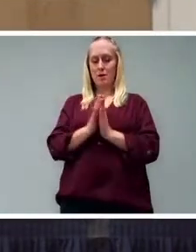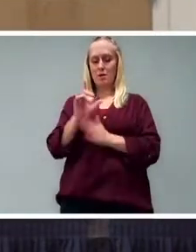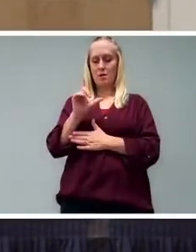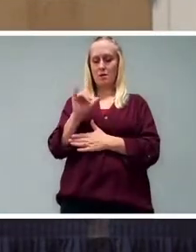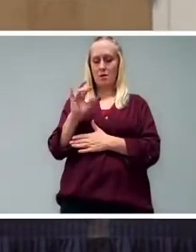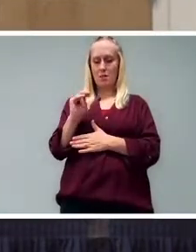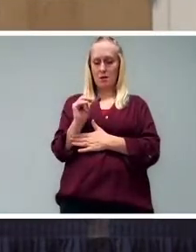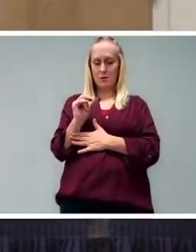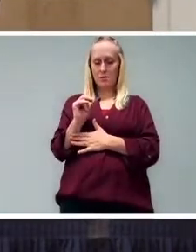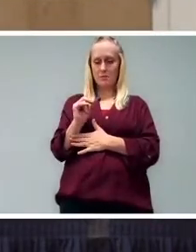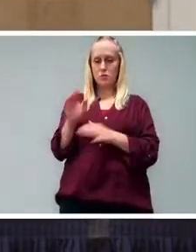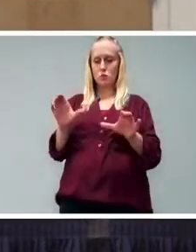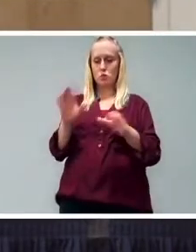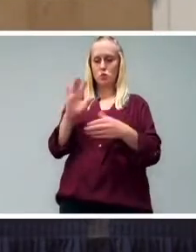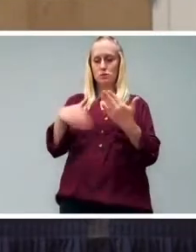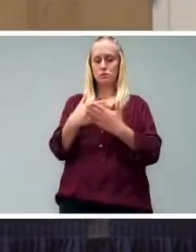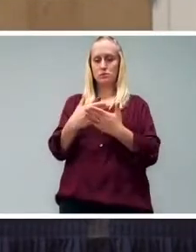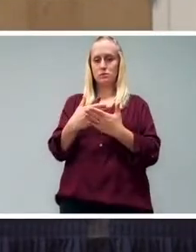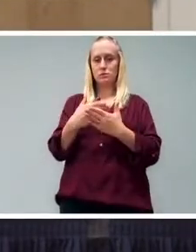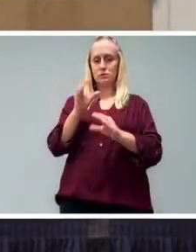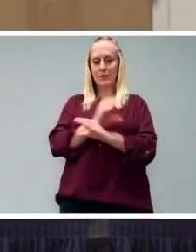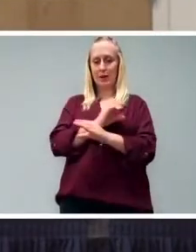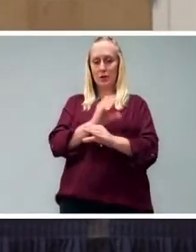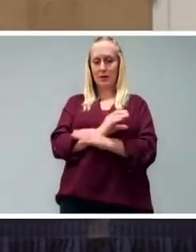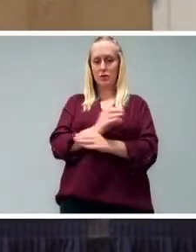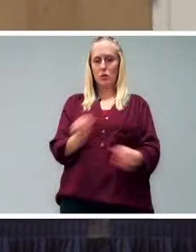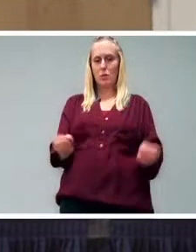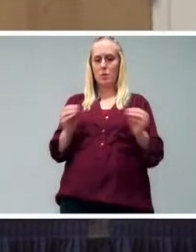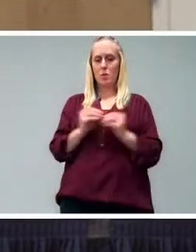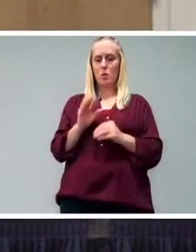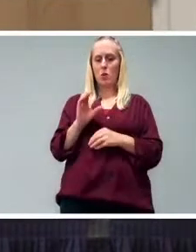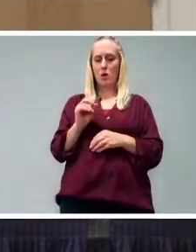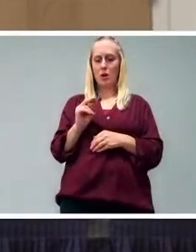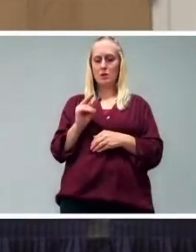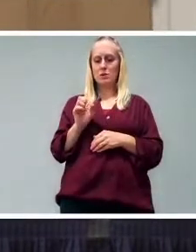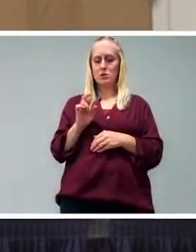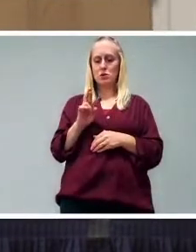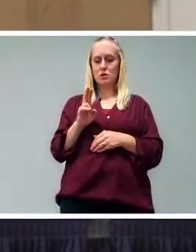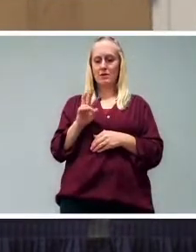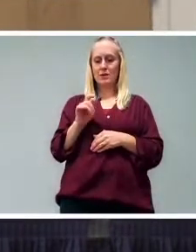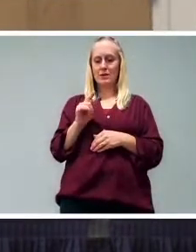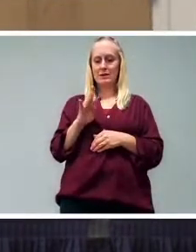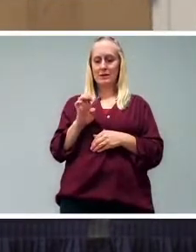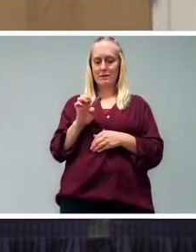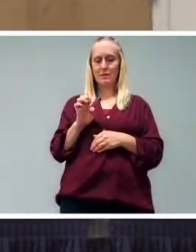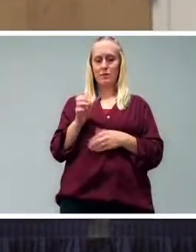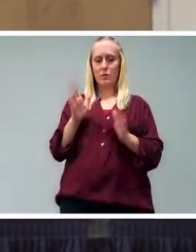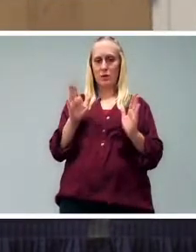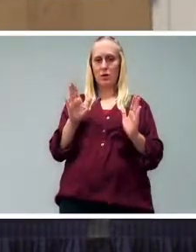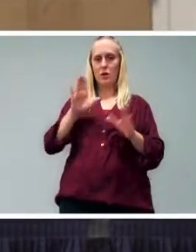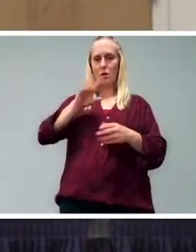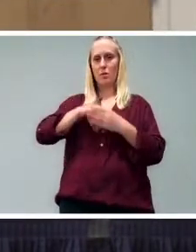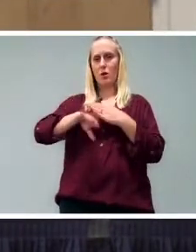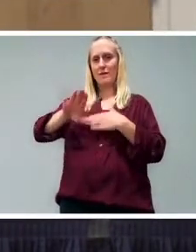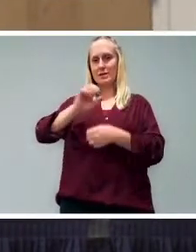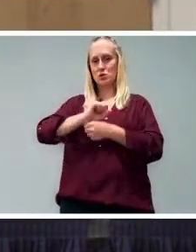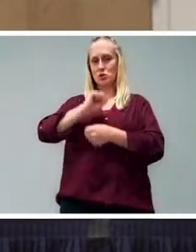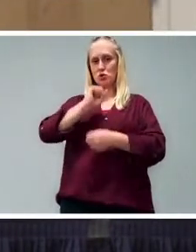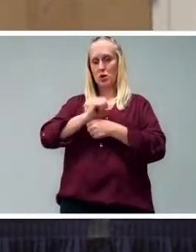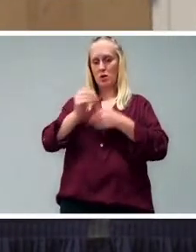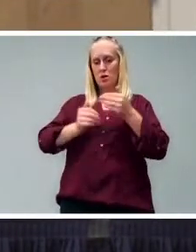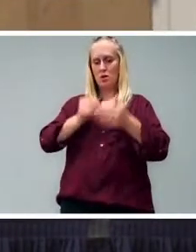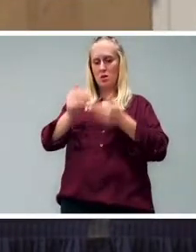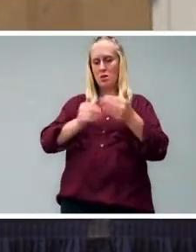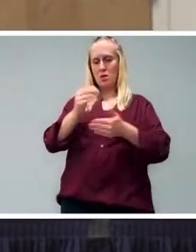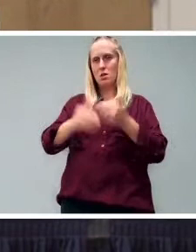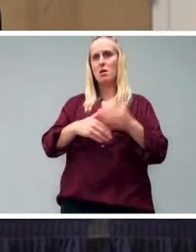the calculations in the most conservative way, right? Because that's part of the due diligence process, and we're a